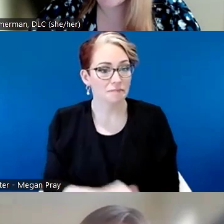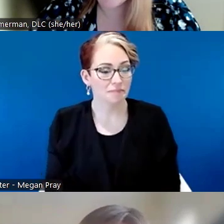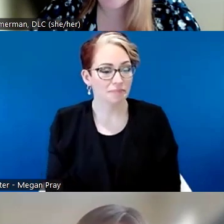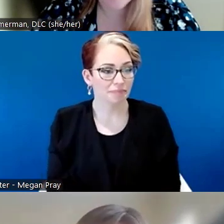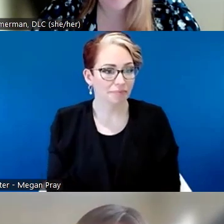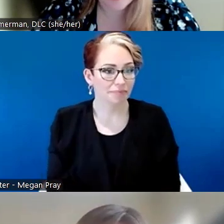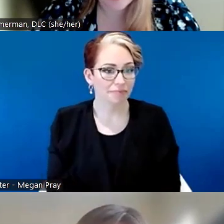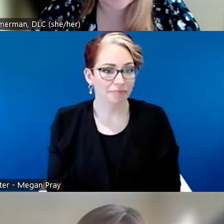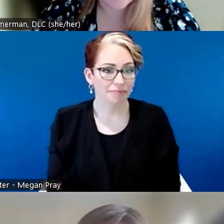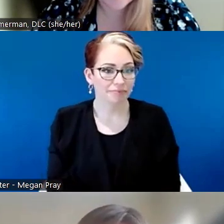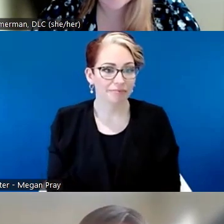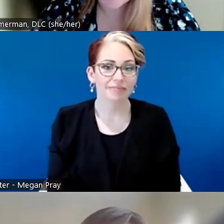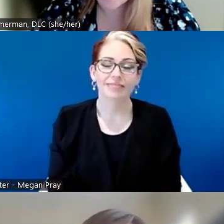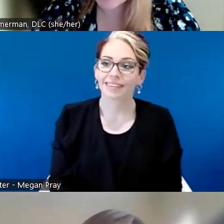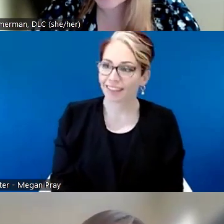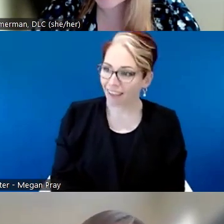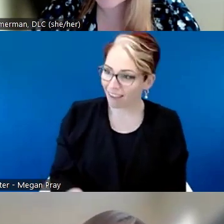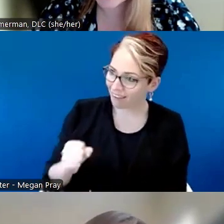Yeah.